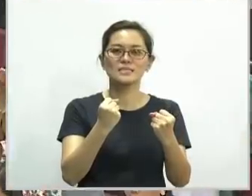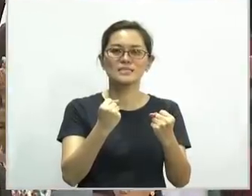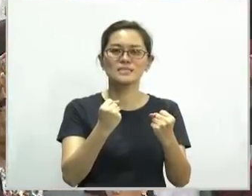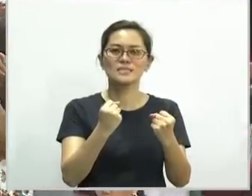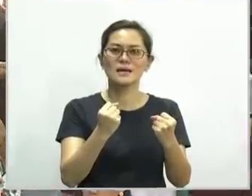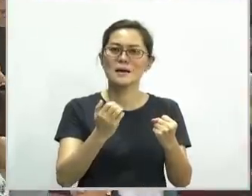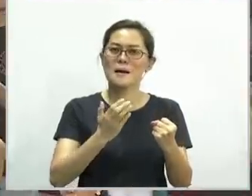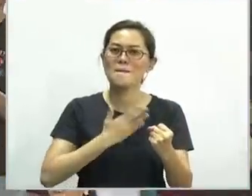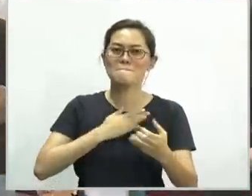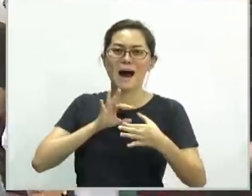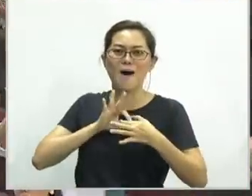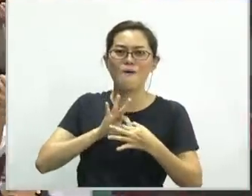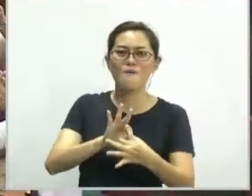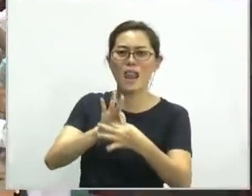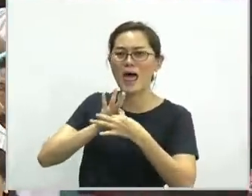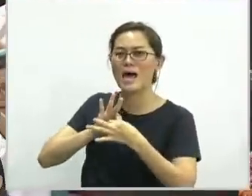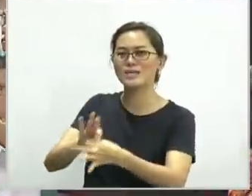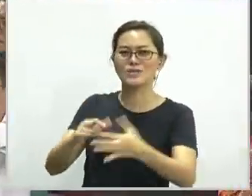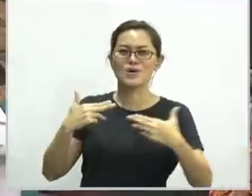Heal my relationships.